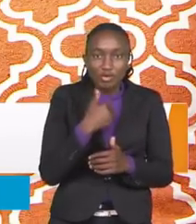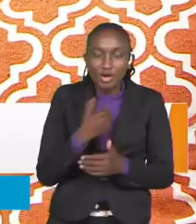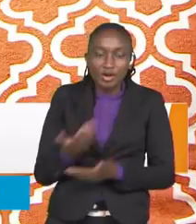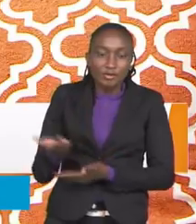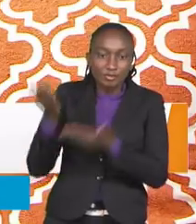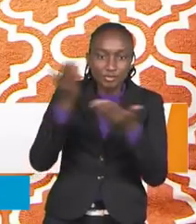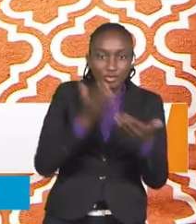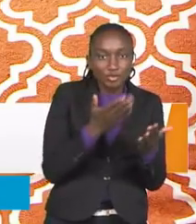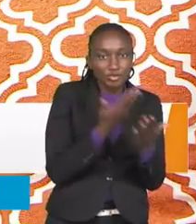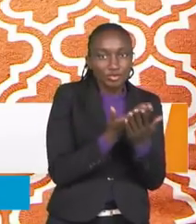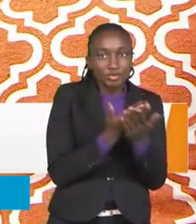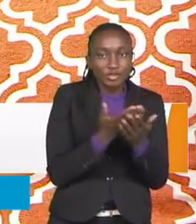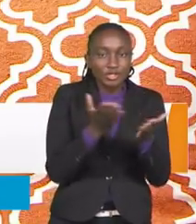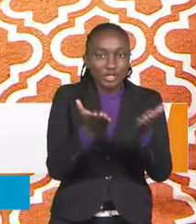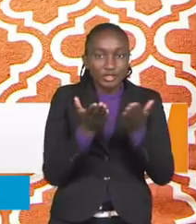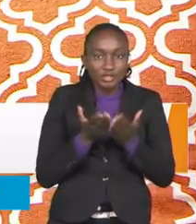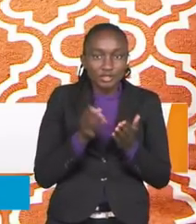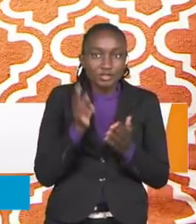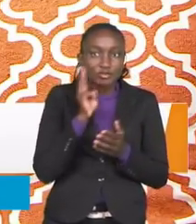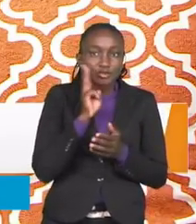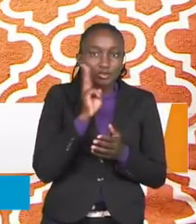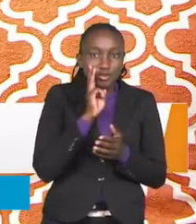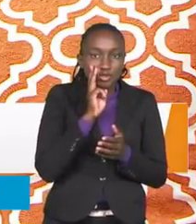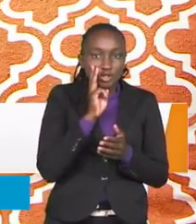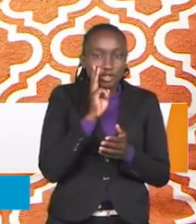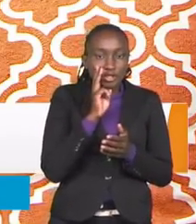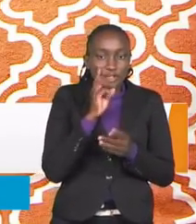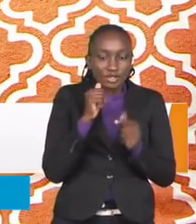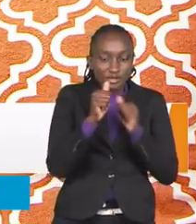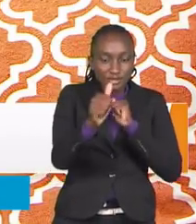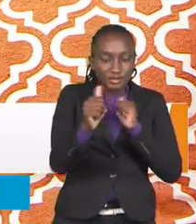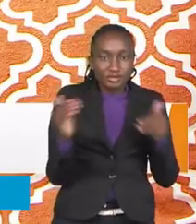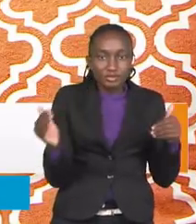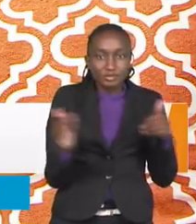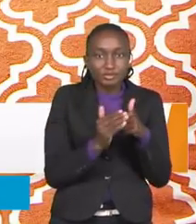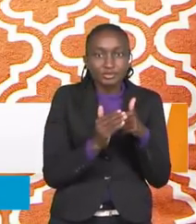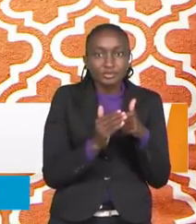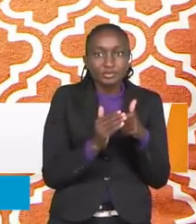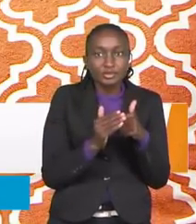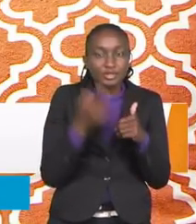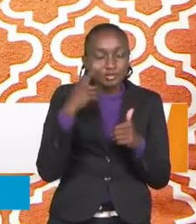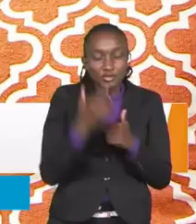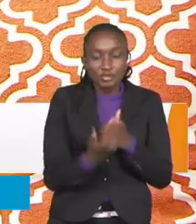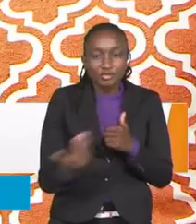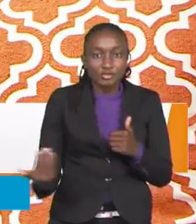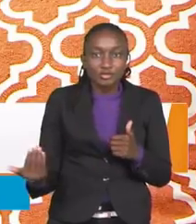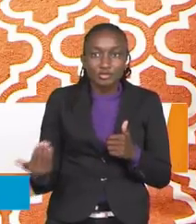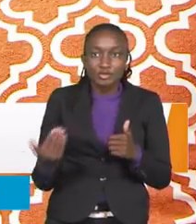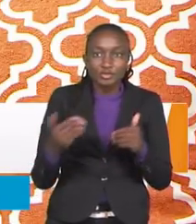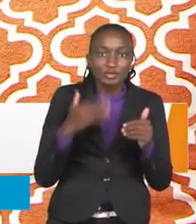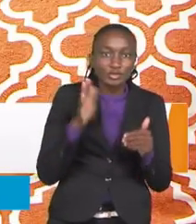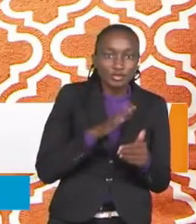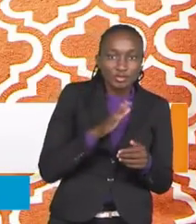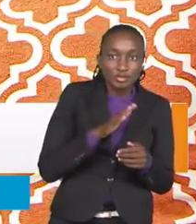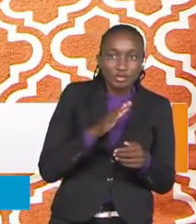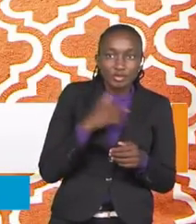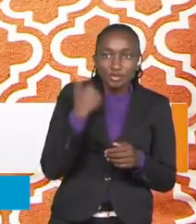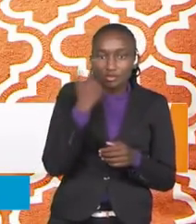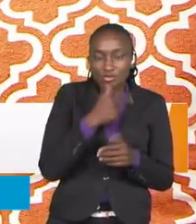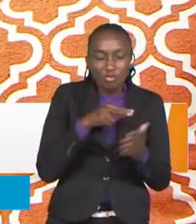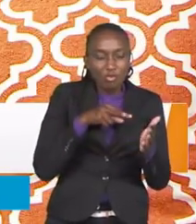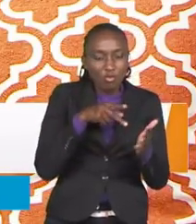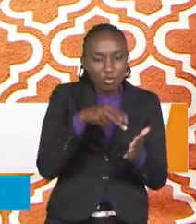and need the water distance, the distances shortened for the children, for the women that